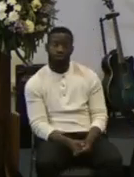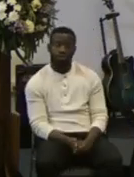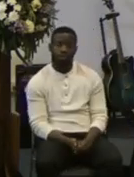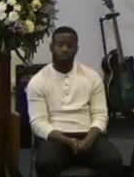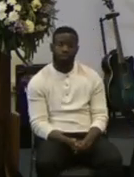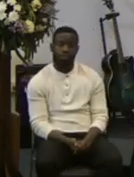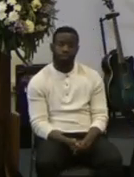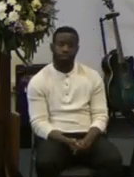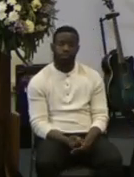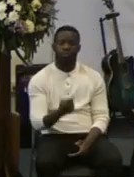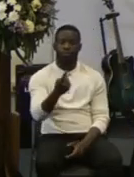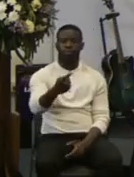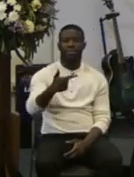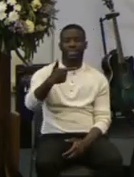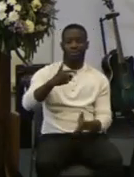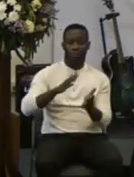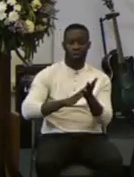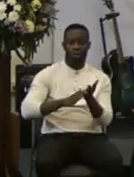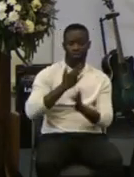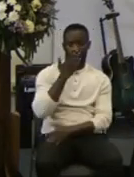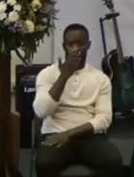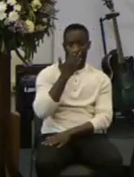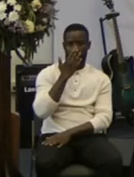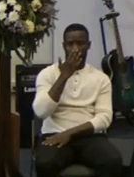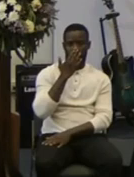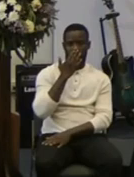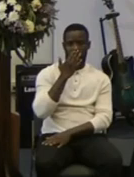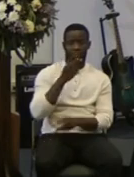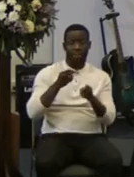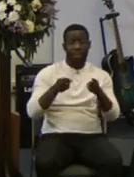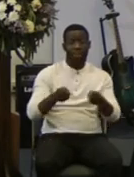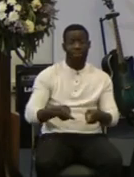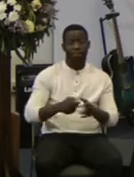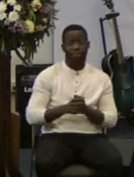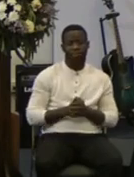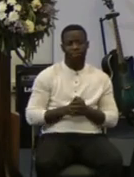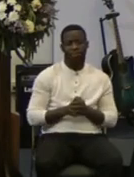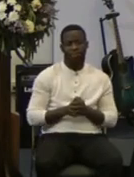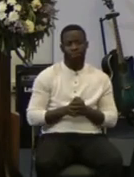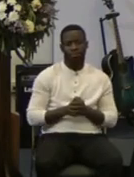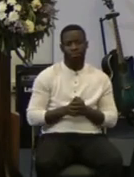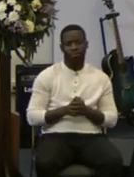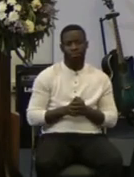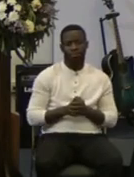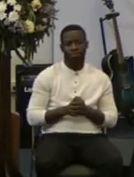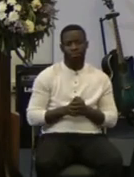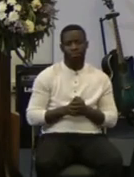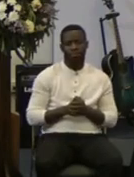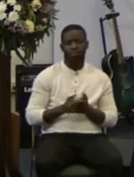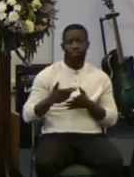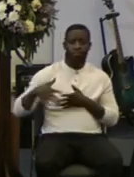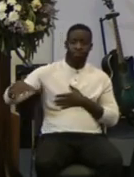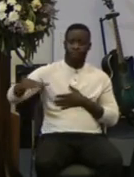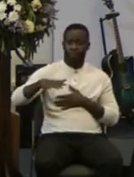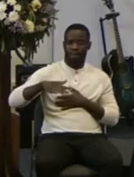like the 7-month-old child who has died to a family that